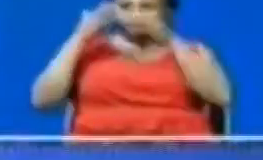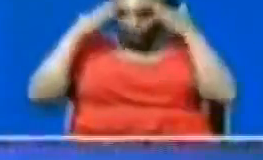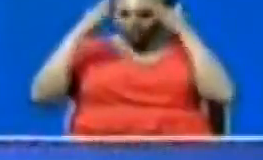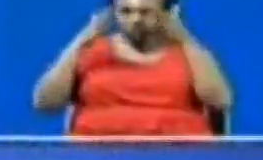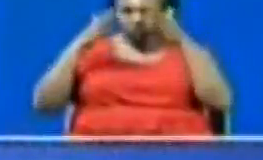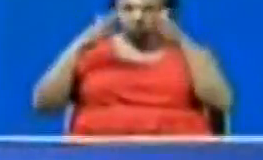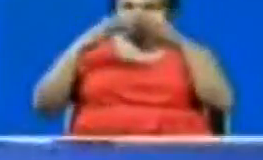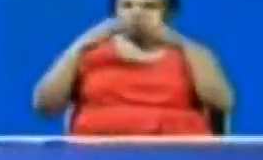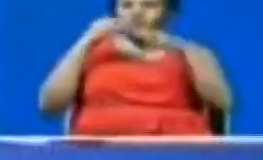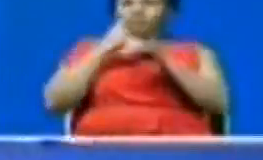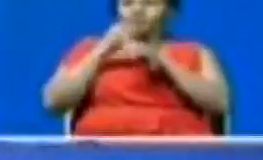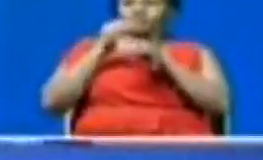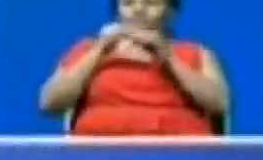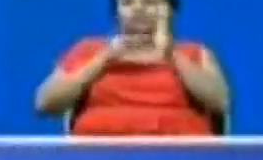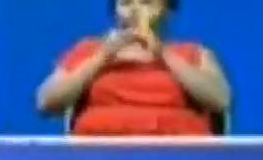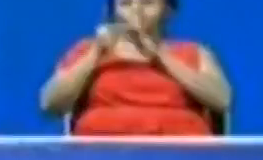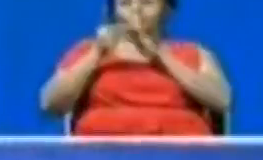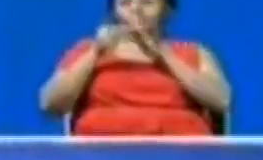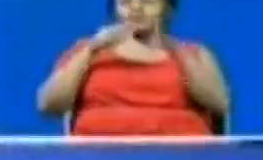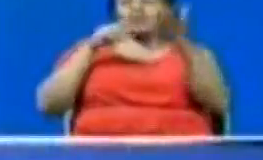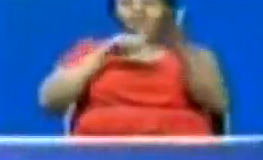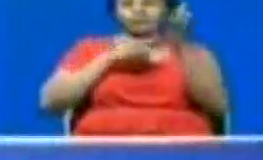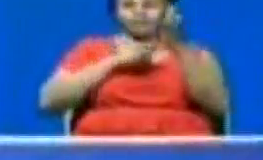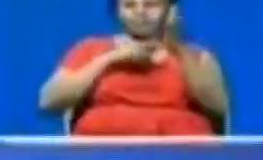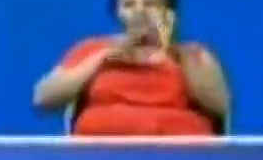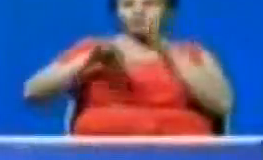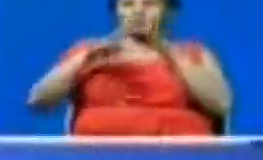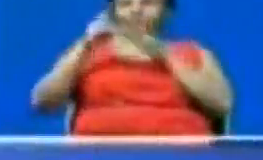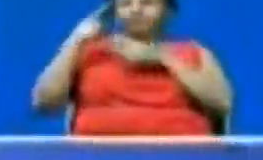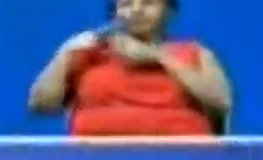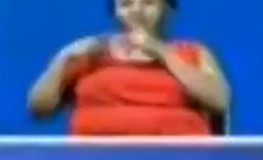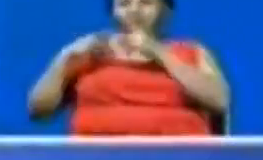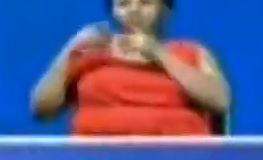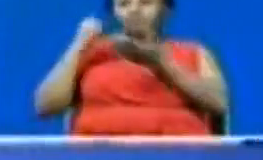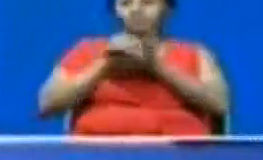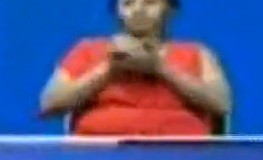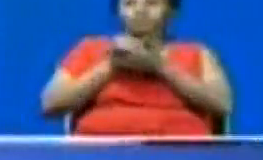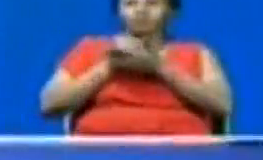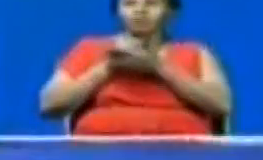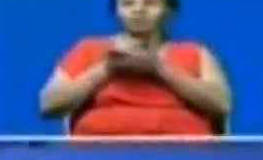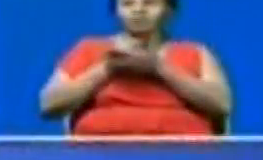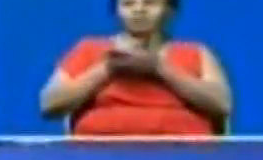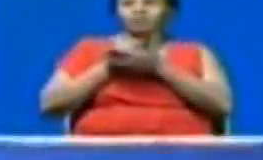on actualization of his development agenda during his remaining 4 years in office. Murimi Mwangi, KTN News.